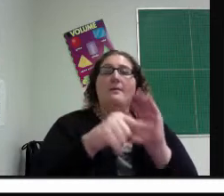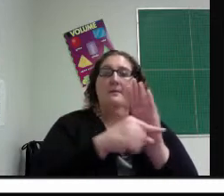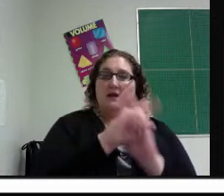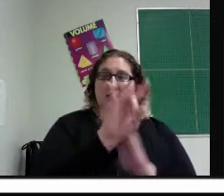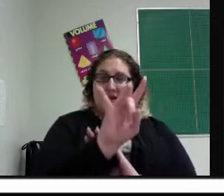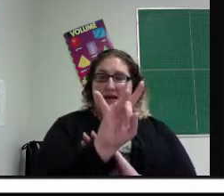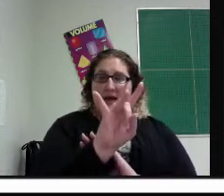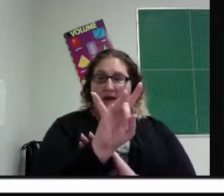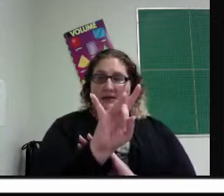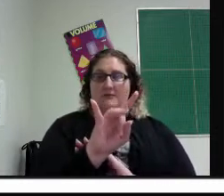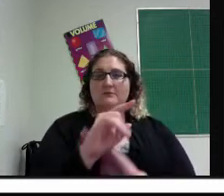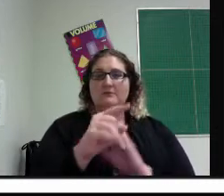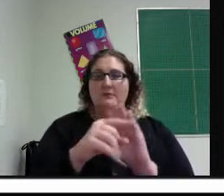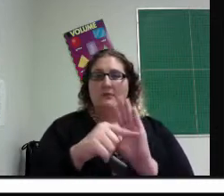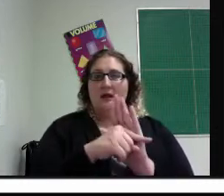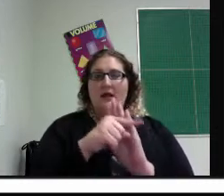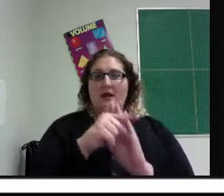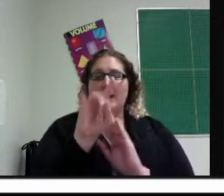sides.